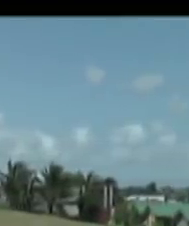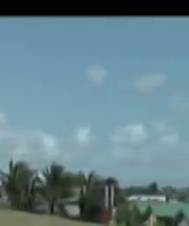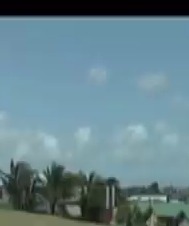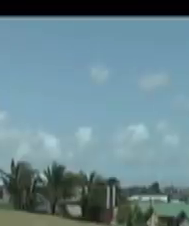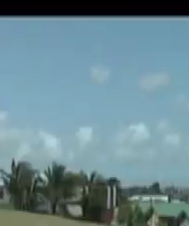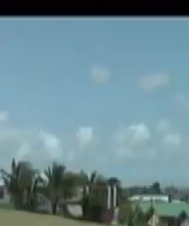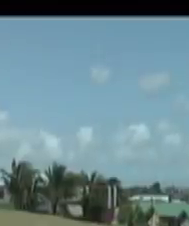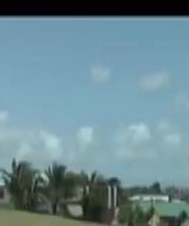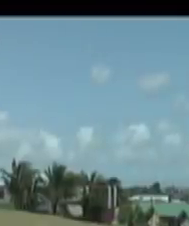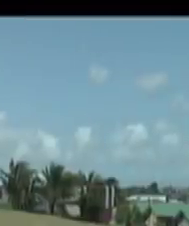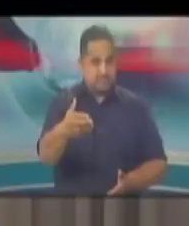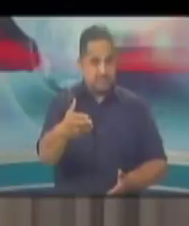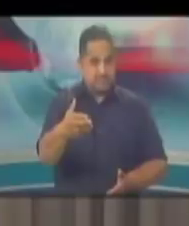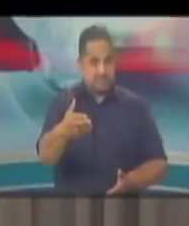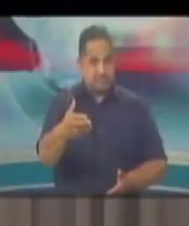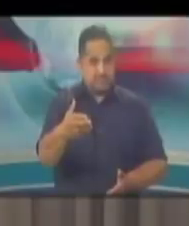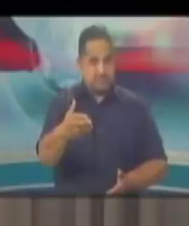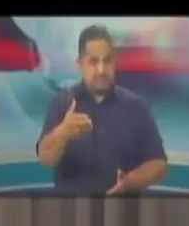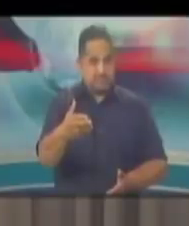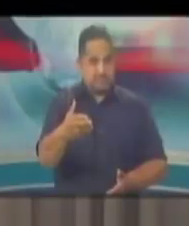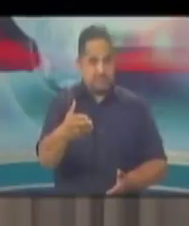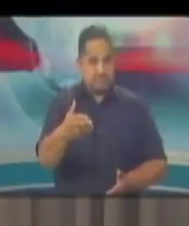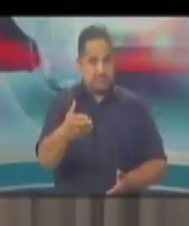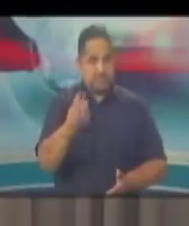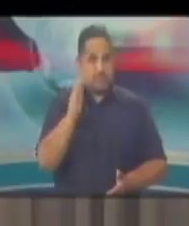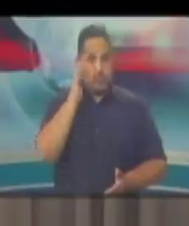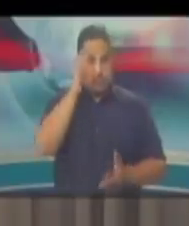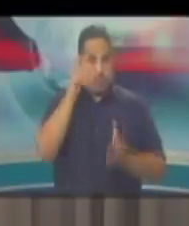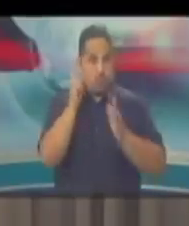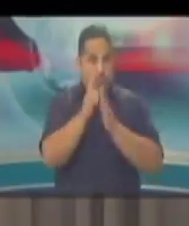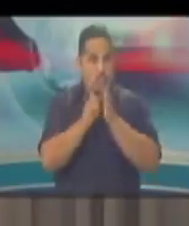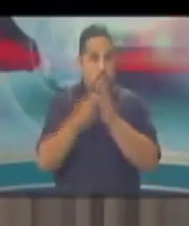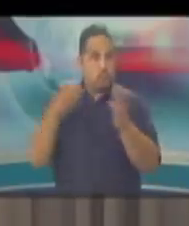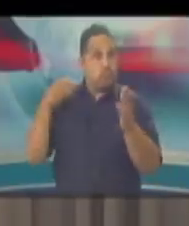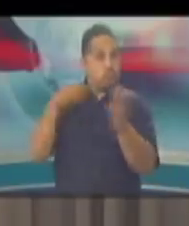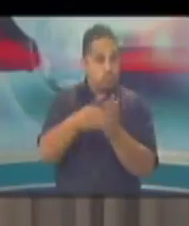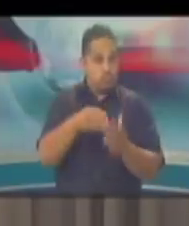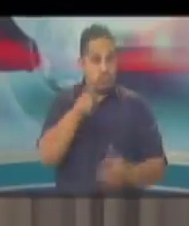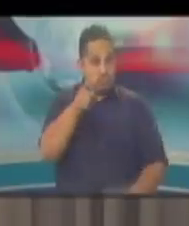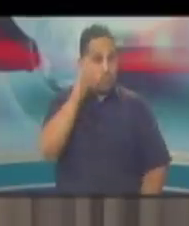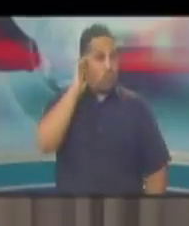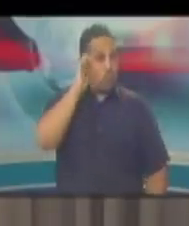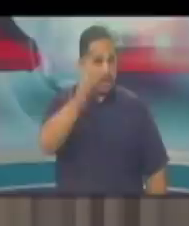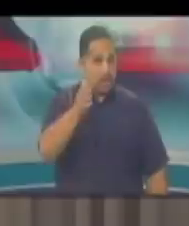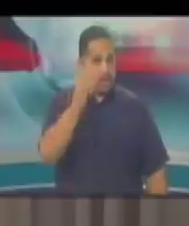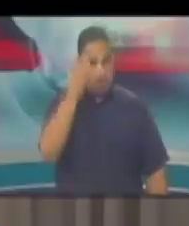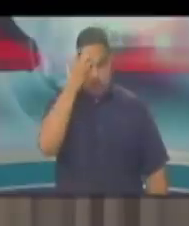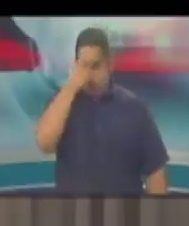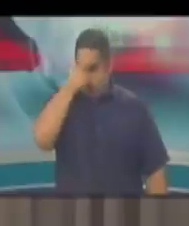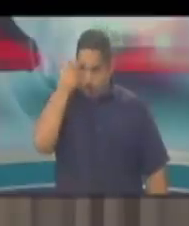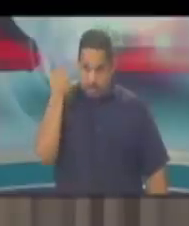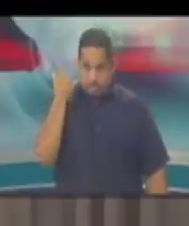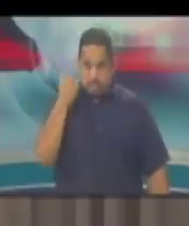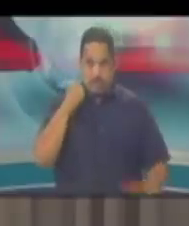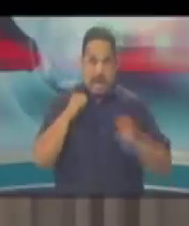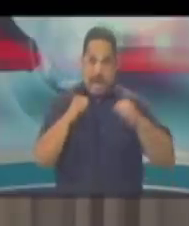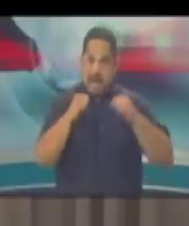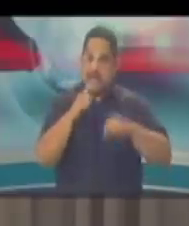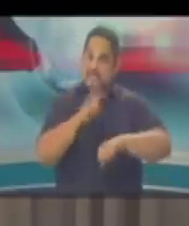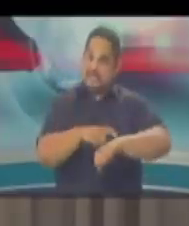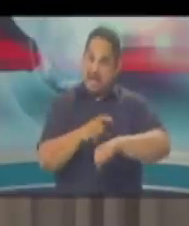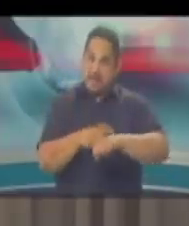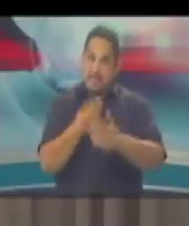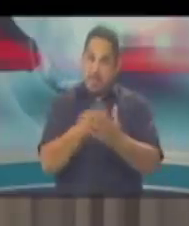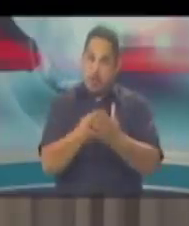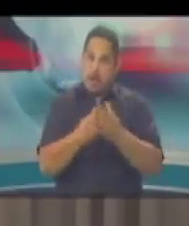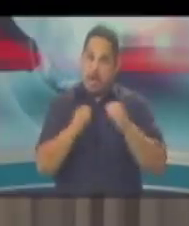system will be dealt with. The full brunt of the law will be sent for you because this is a difficult time for the people of